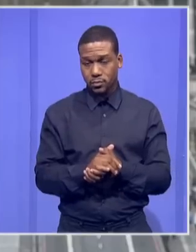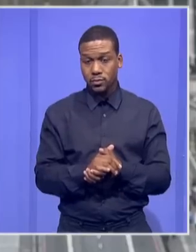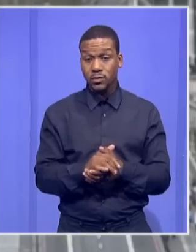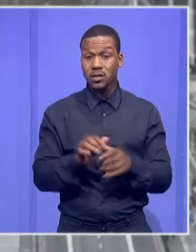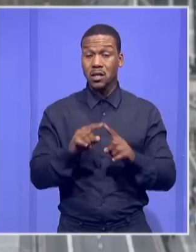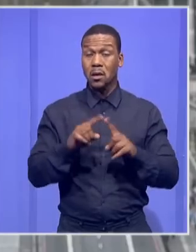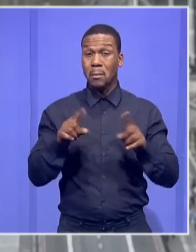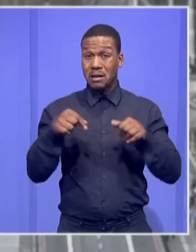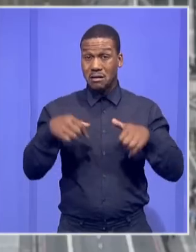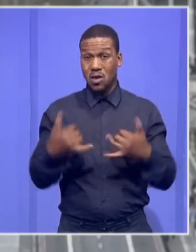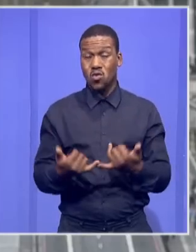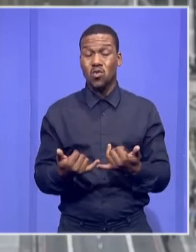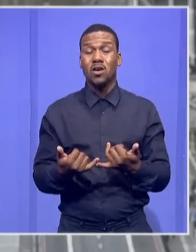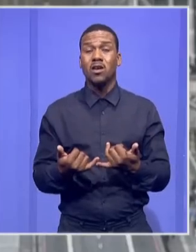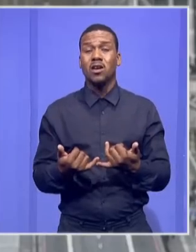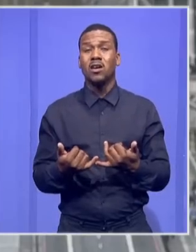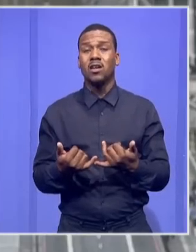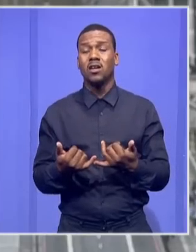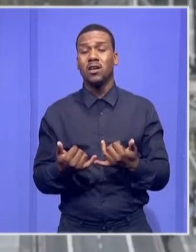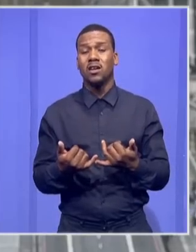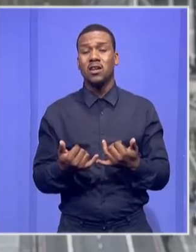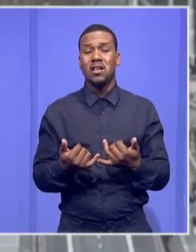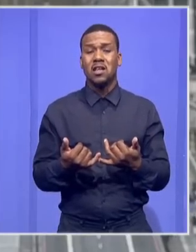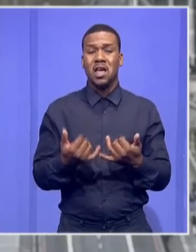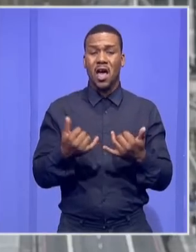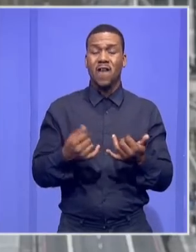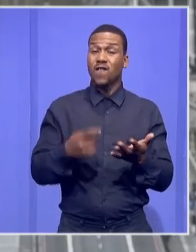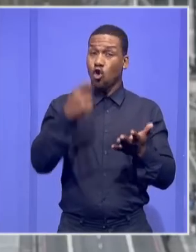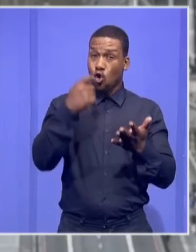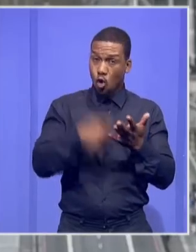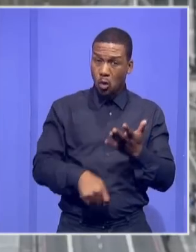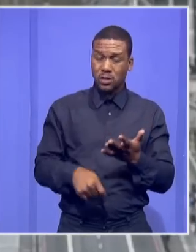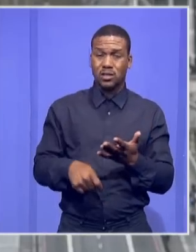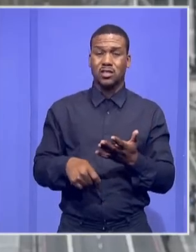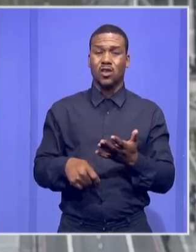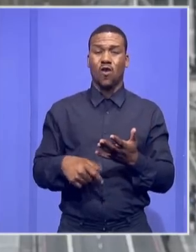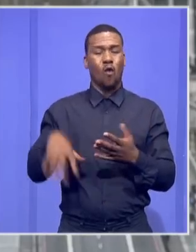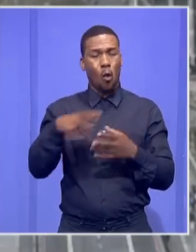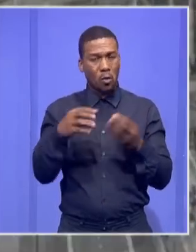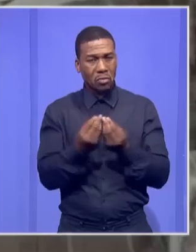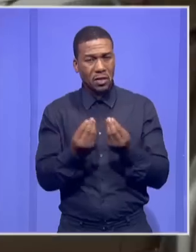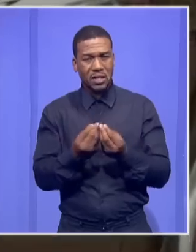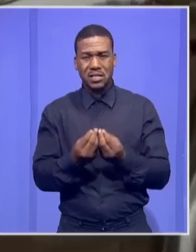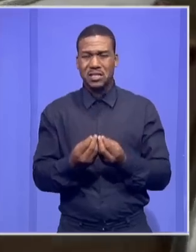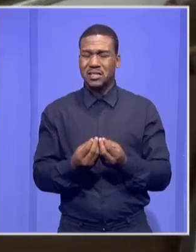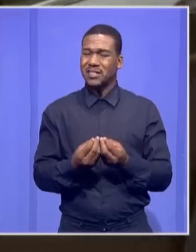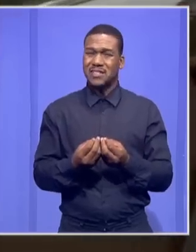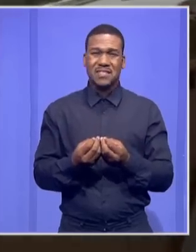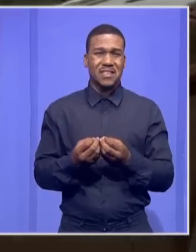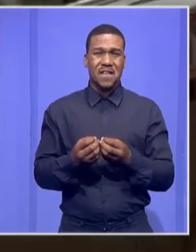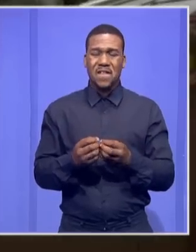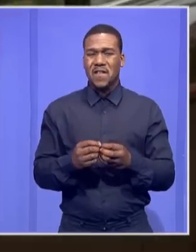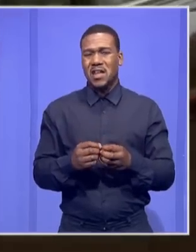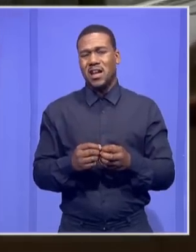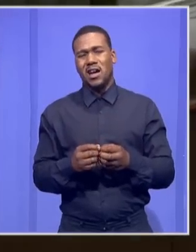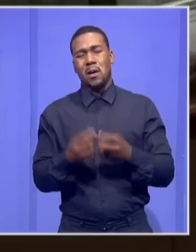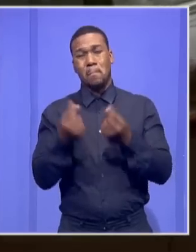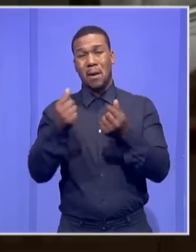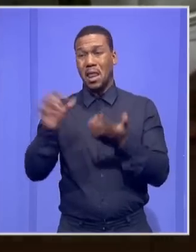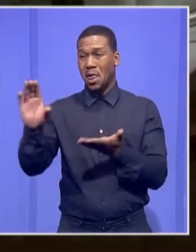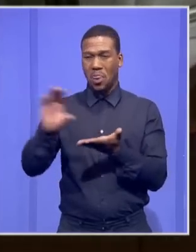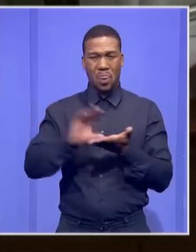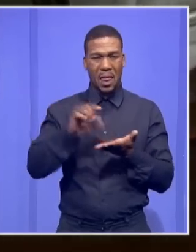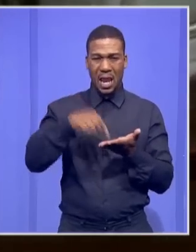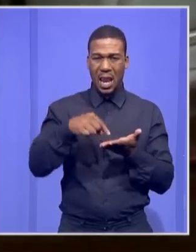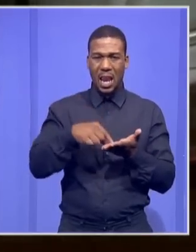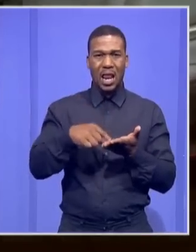in London. So, of course, you have the cost of all of that as well. There's a very complicated funding arrangement for the royal family. They